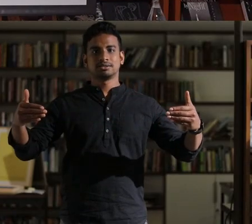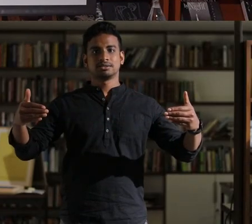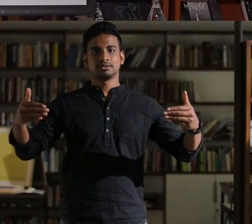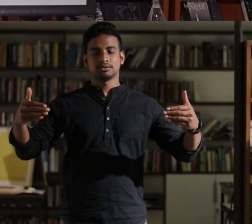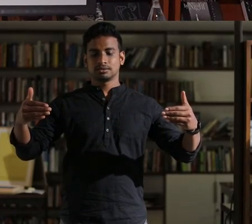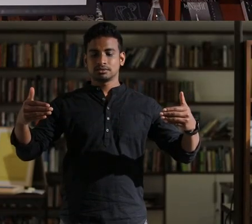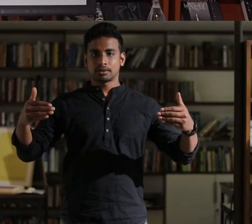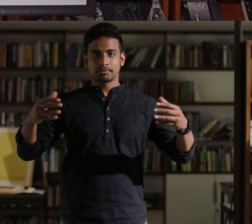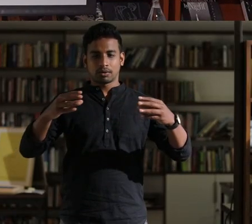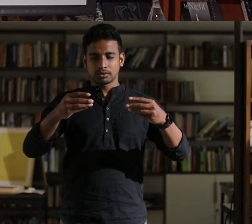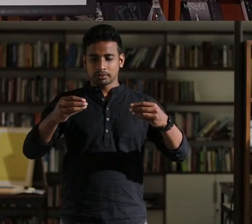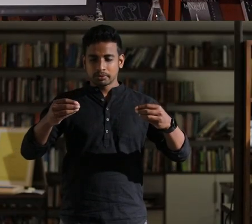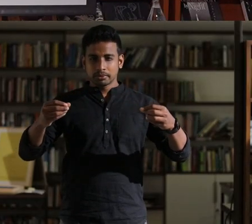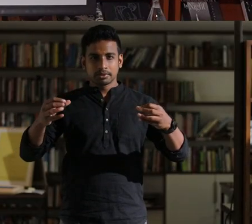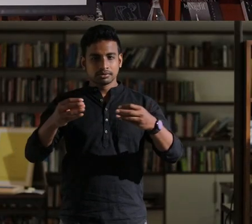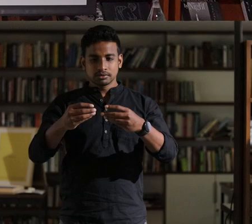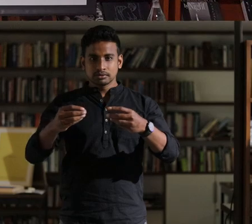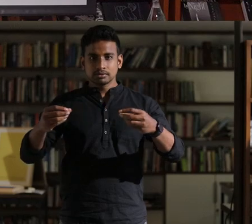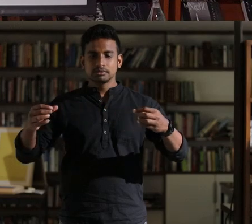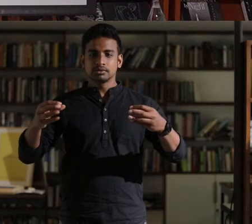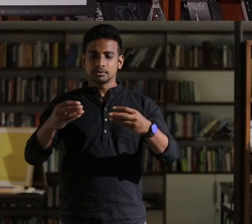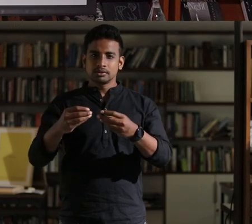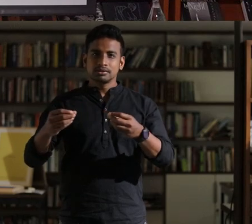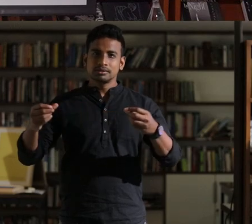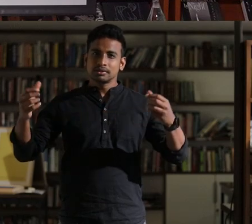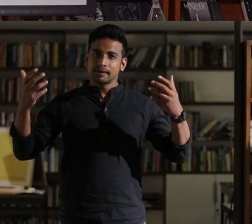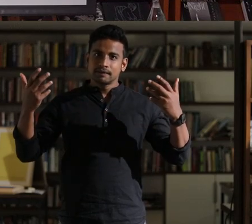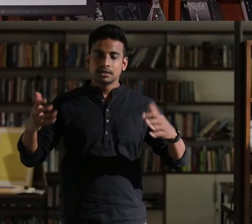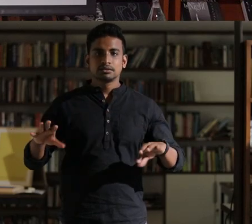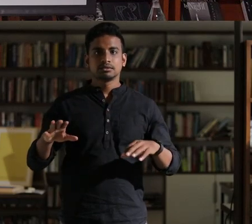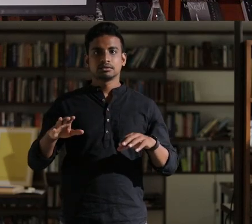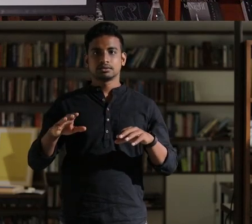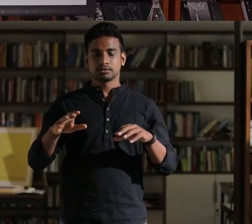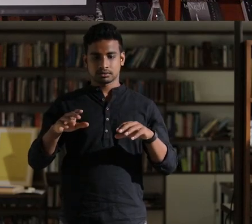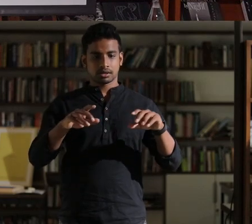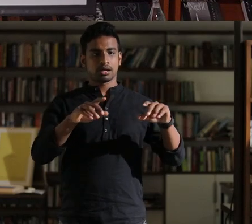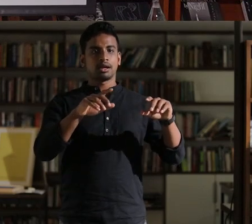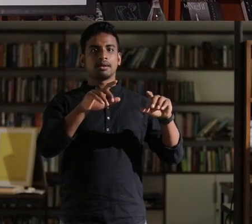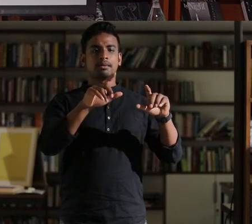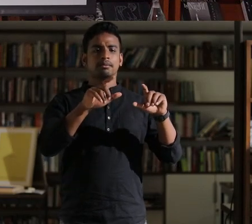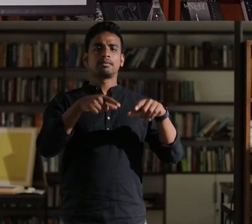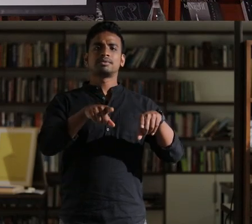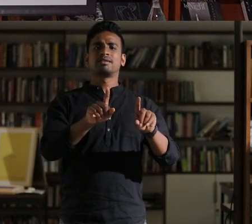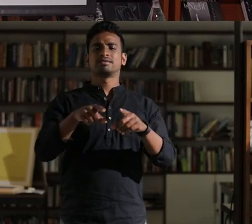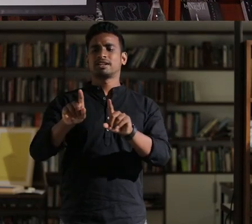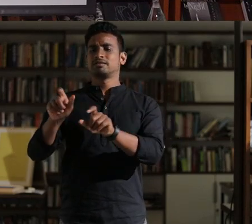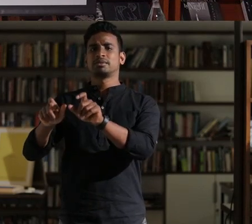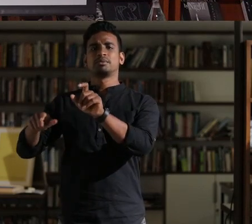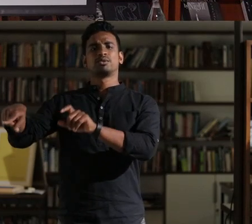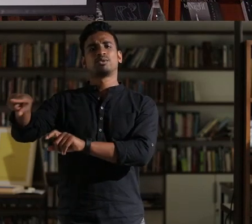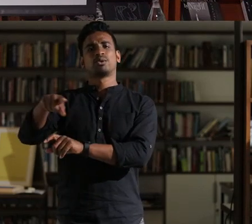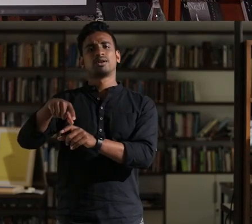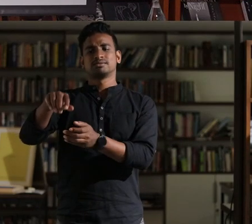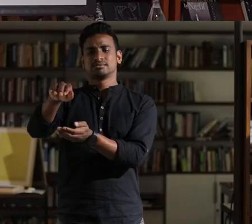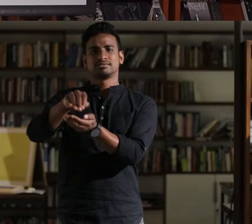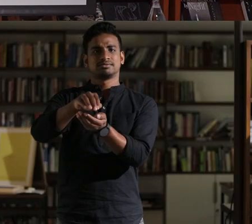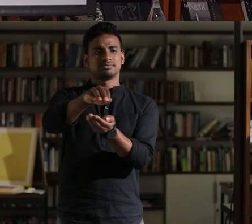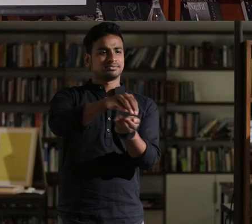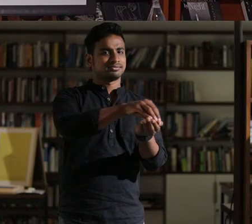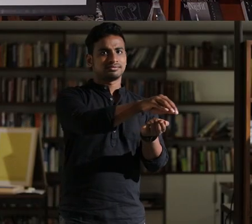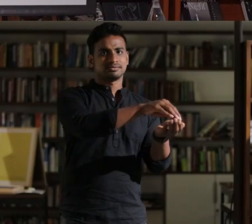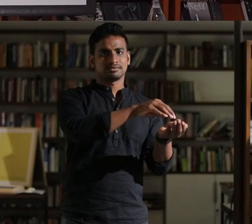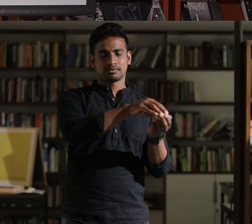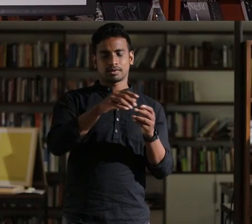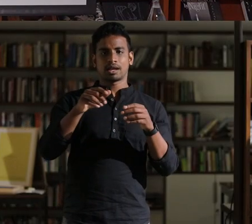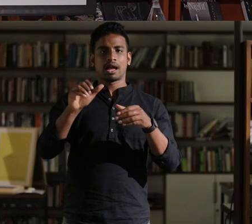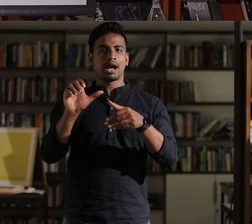archiving become part of the daily activities of documented and presented selfhood, archives are no longer the domain primarily